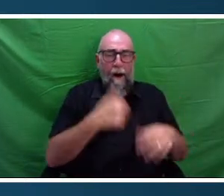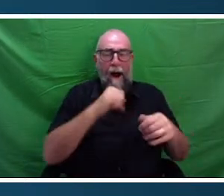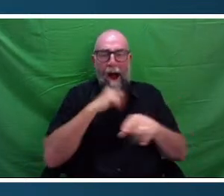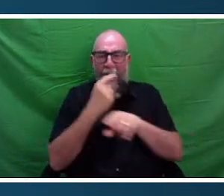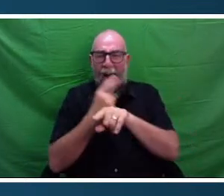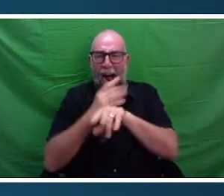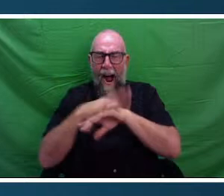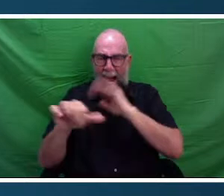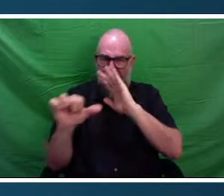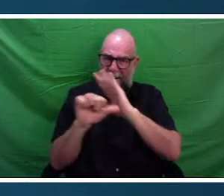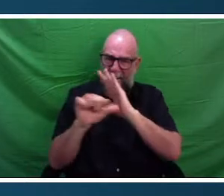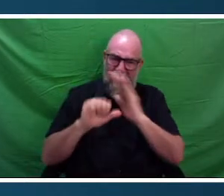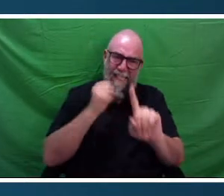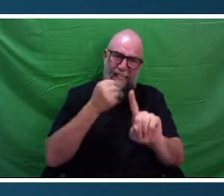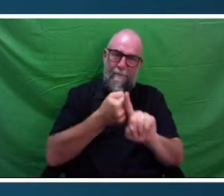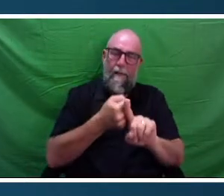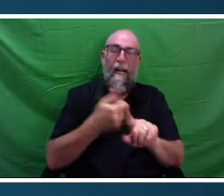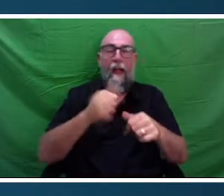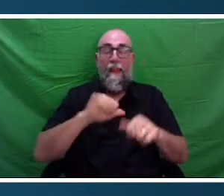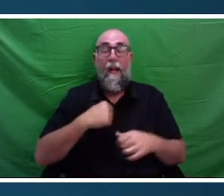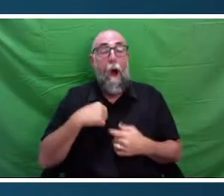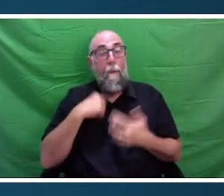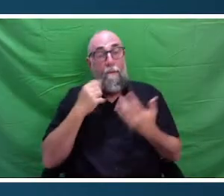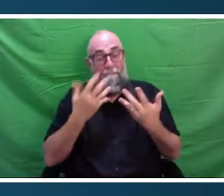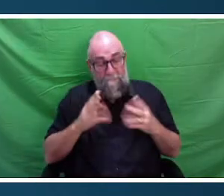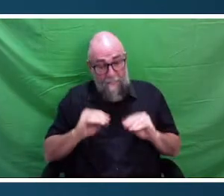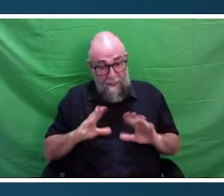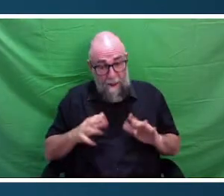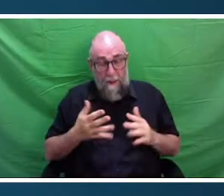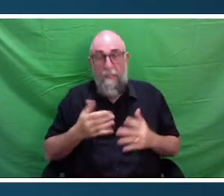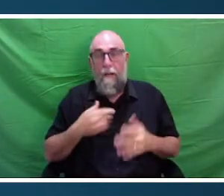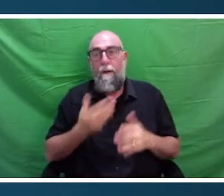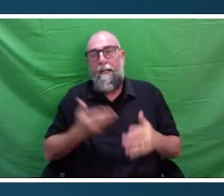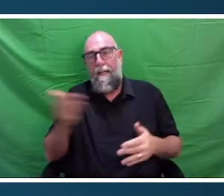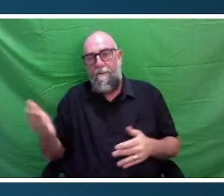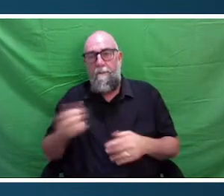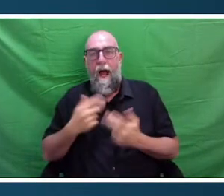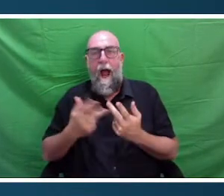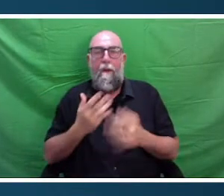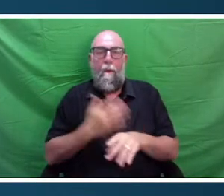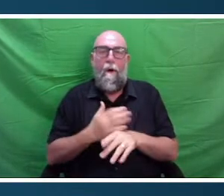Dung for the more interesting stuff on the worker welfare, social impacts and policy.